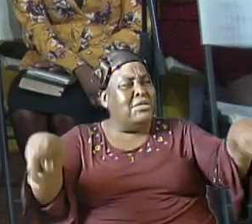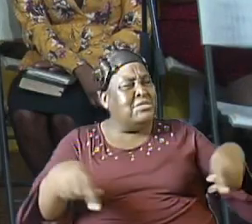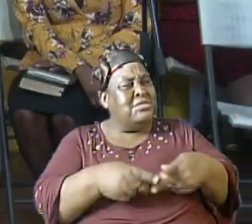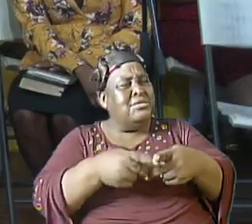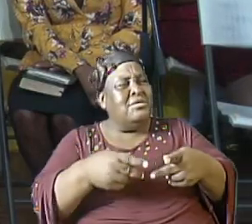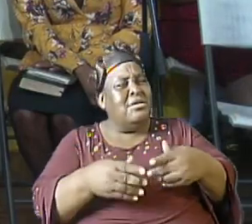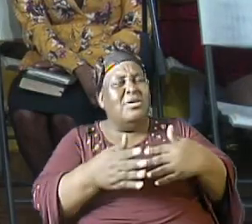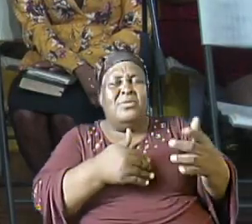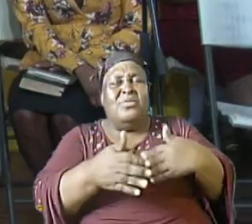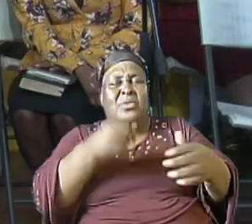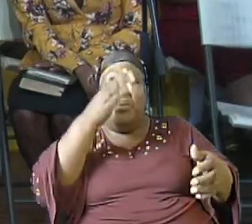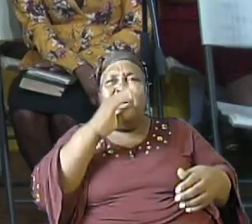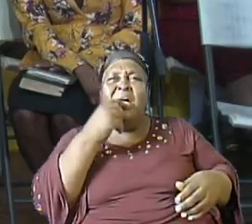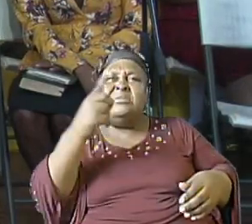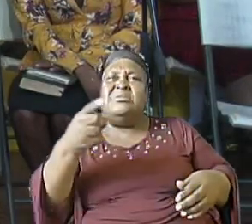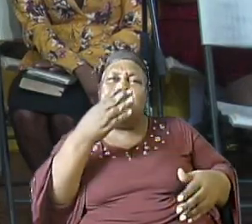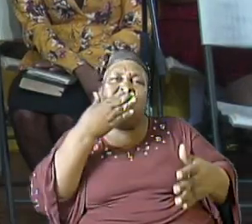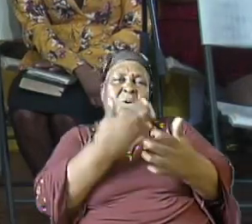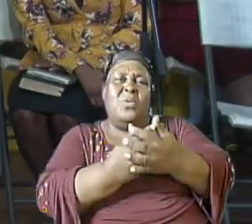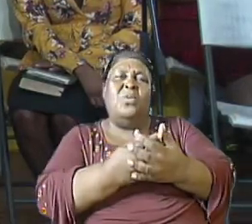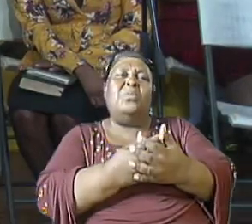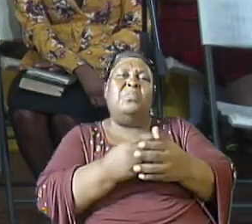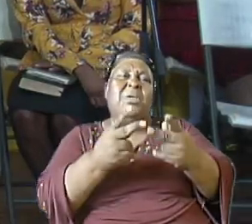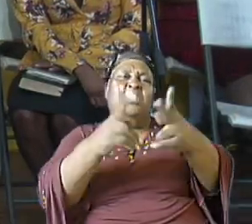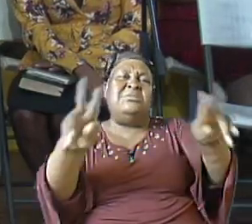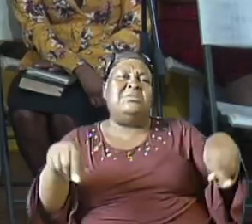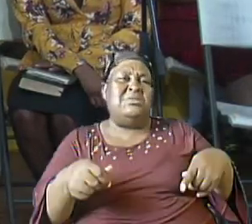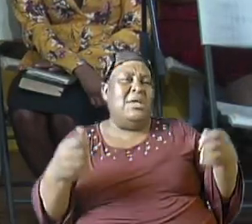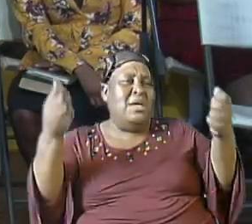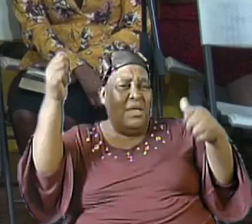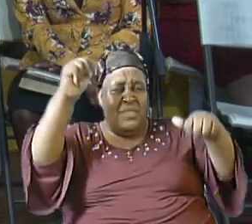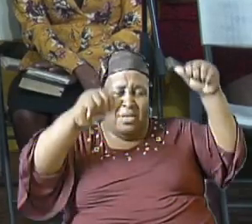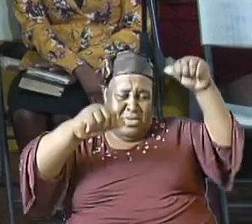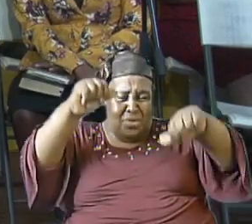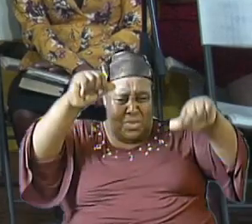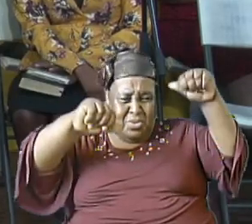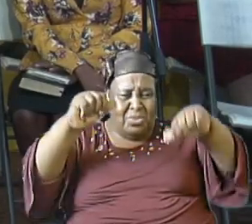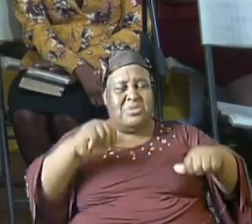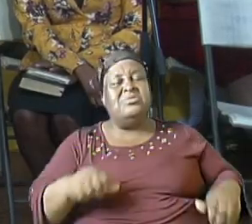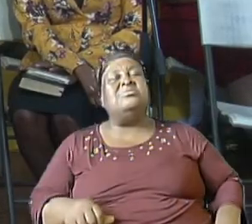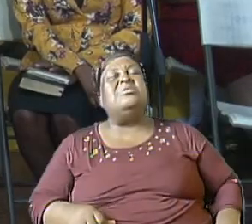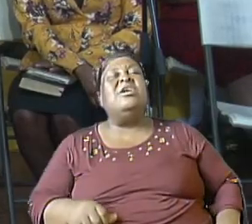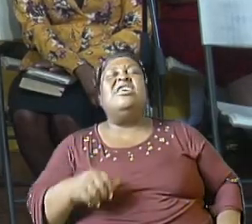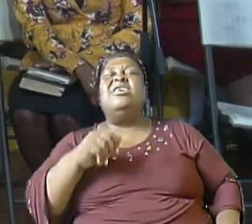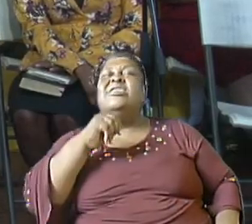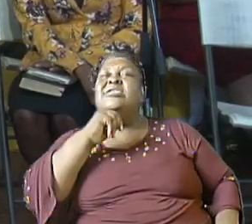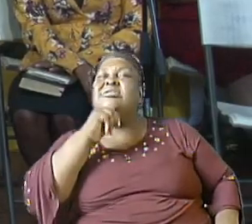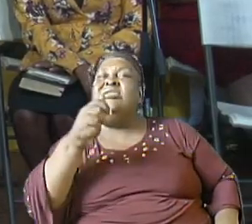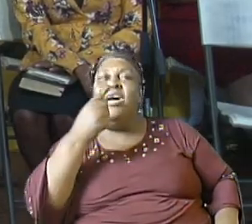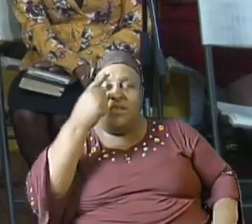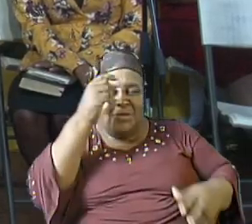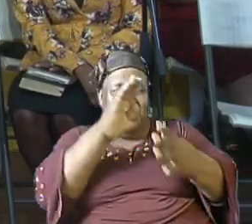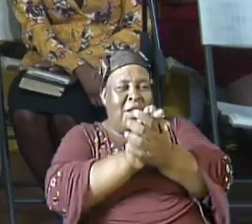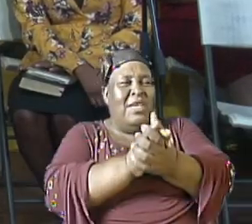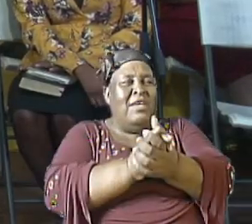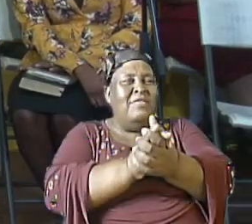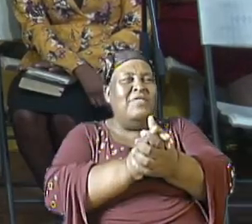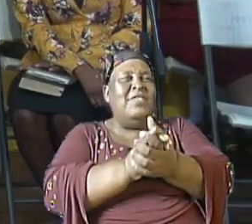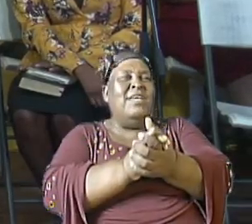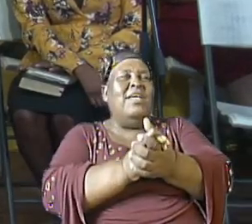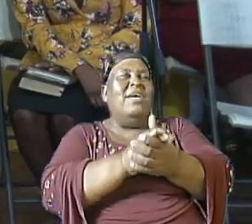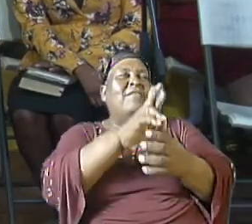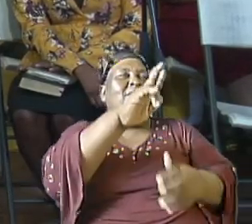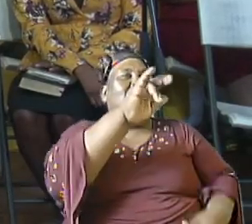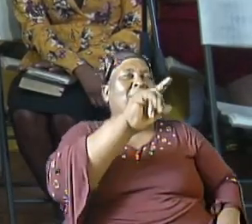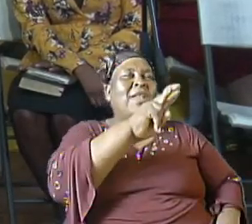where I'm taking you, they doubted. And the unbelief, like a virus, spread among most of